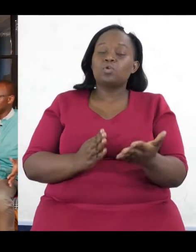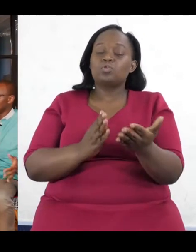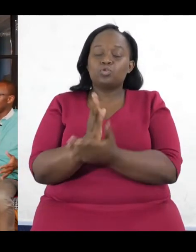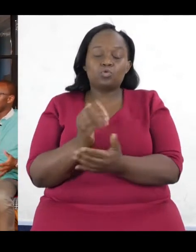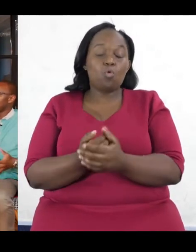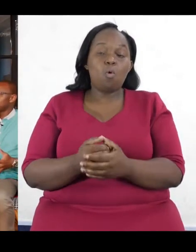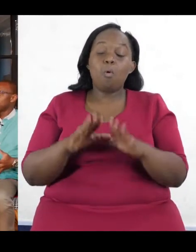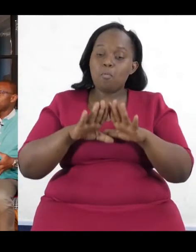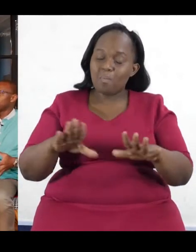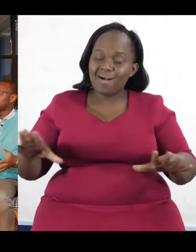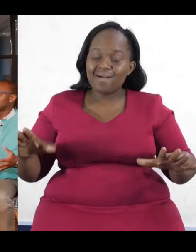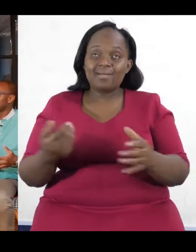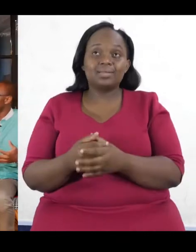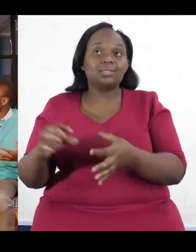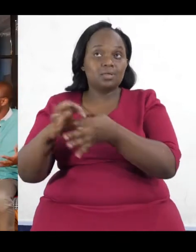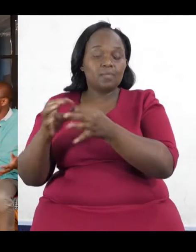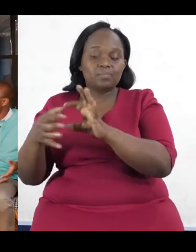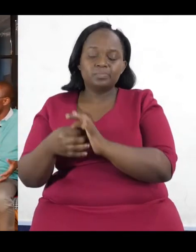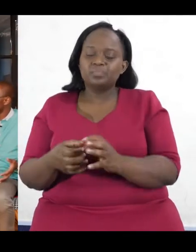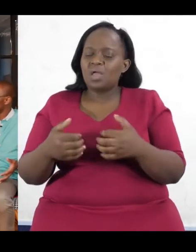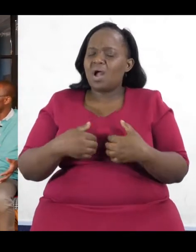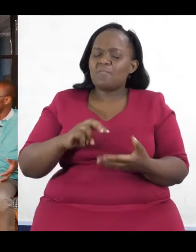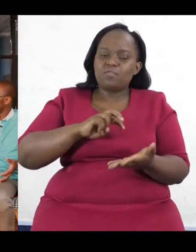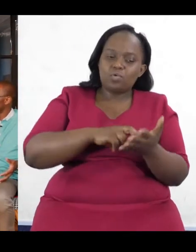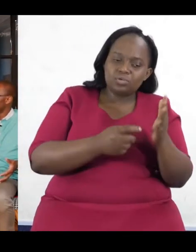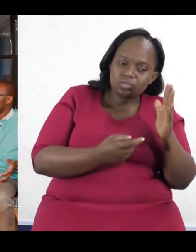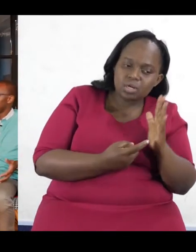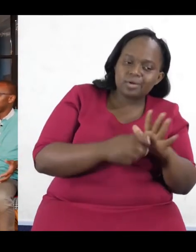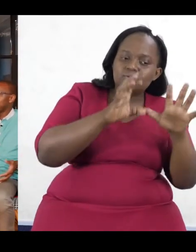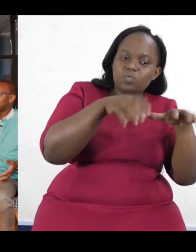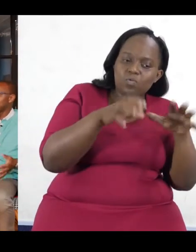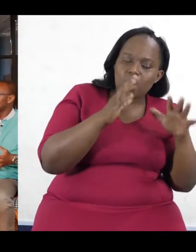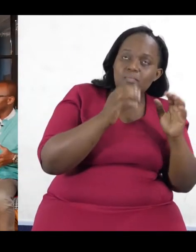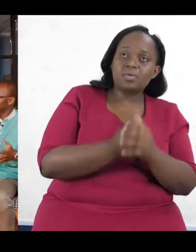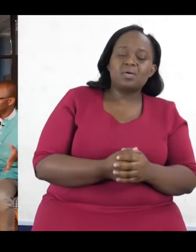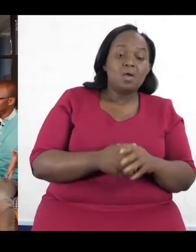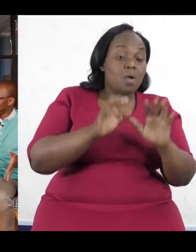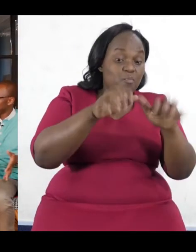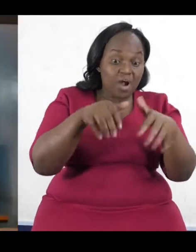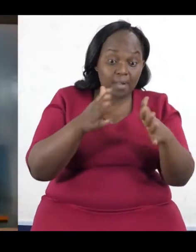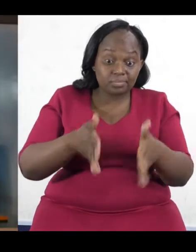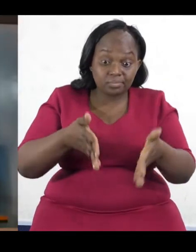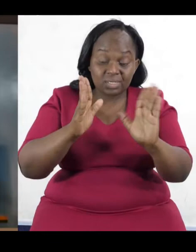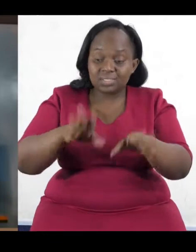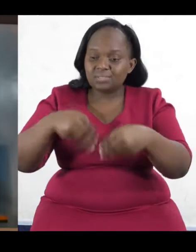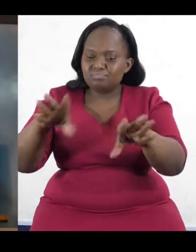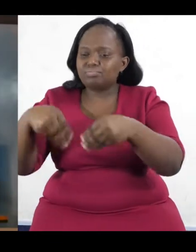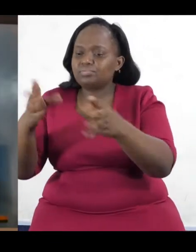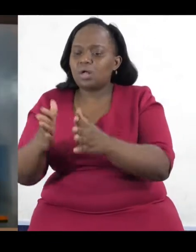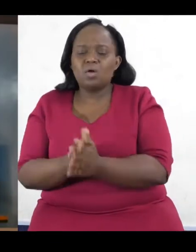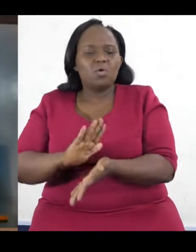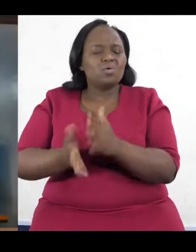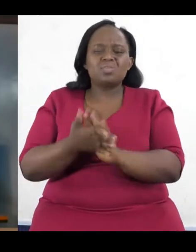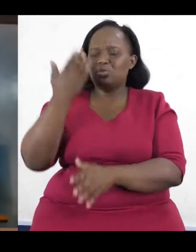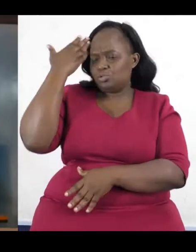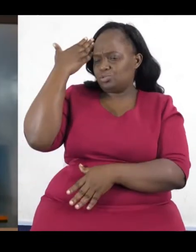linkages, whereby we are talking of things to do with even contractual farming, whereby farmers are not just producing without knowing where to sell.